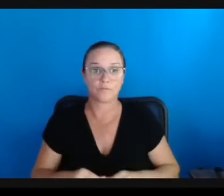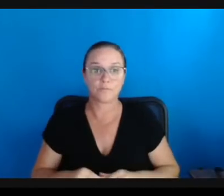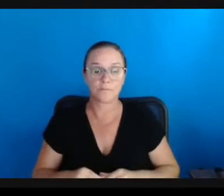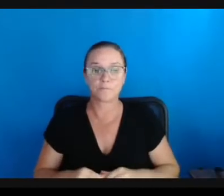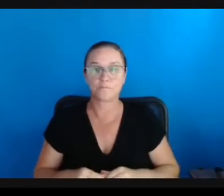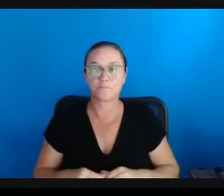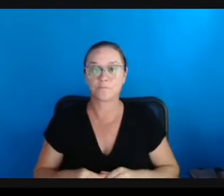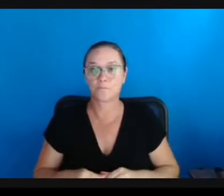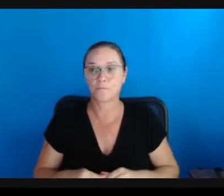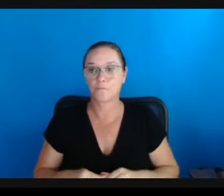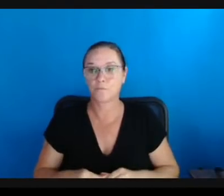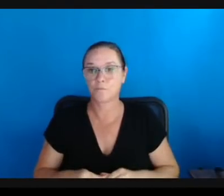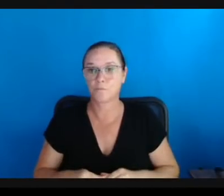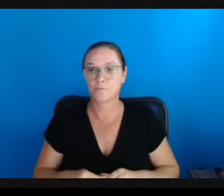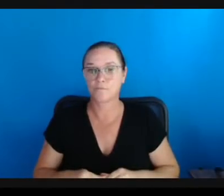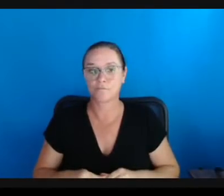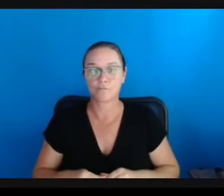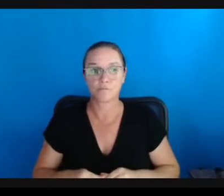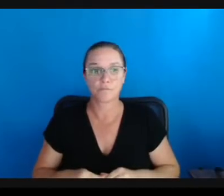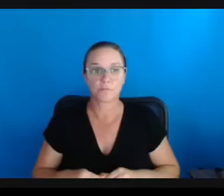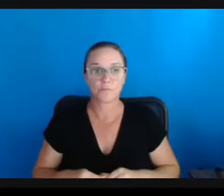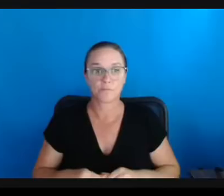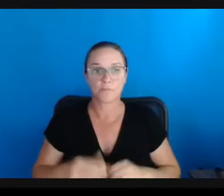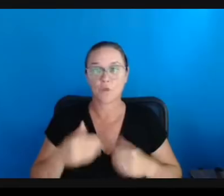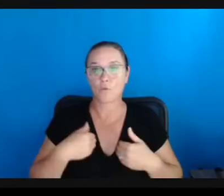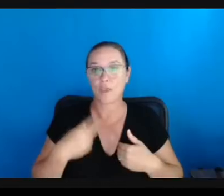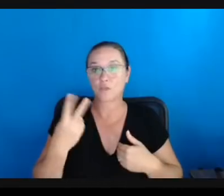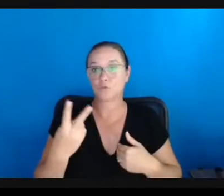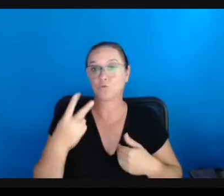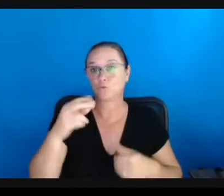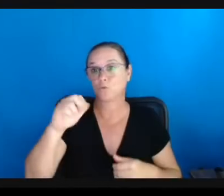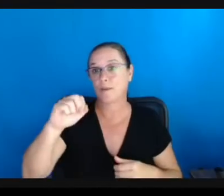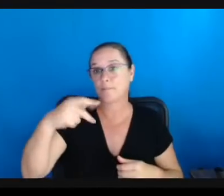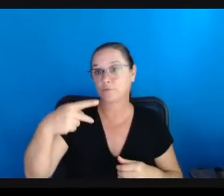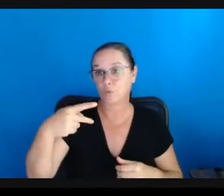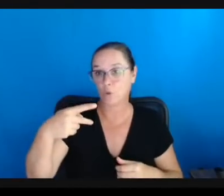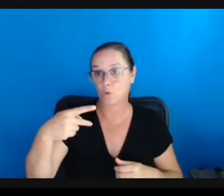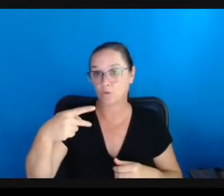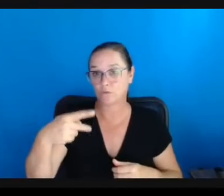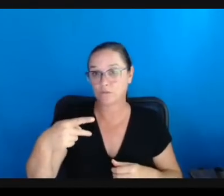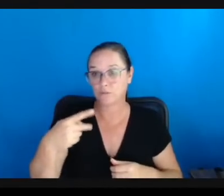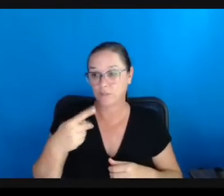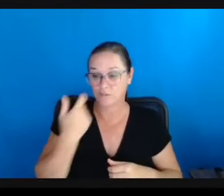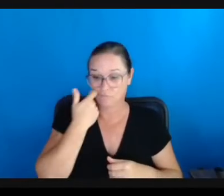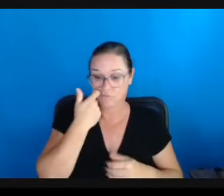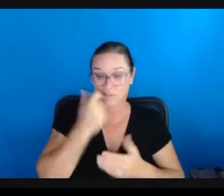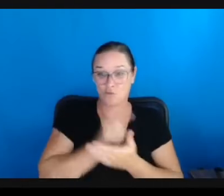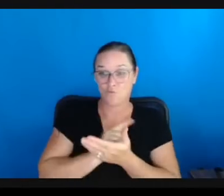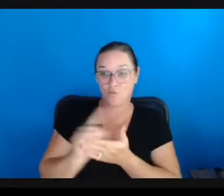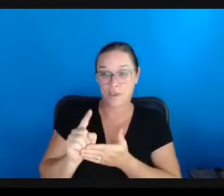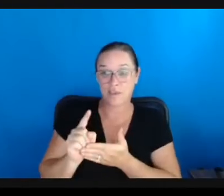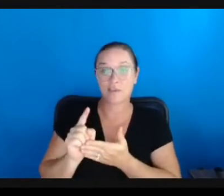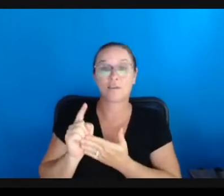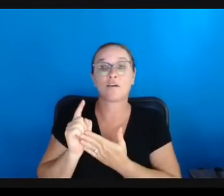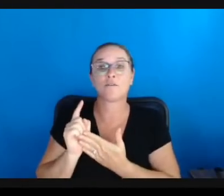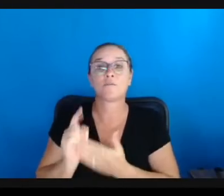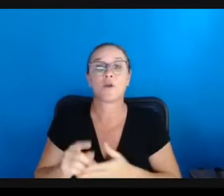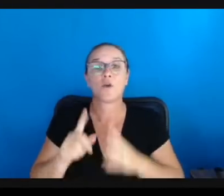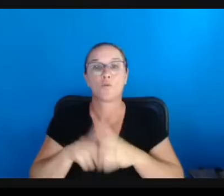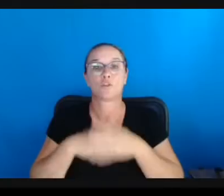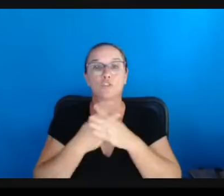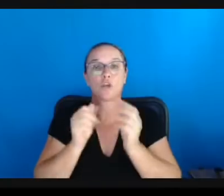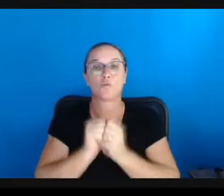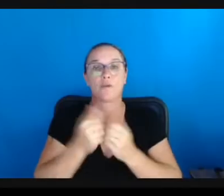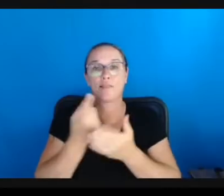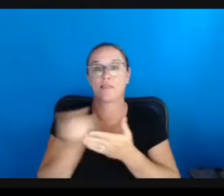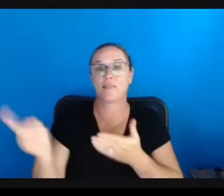volcano notices. So since we have 2 episodes this past week, we'll step through those in sequence here, starting with last